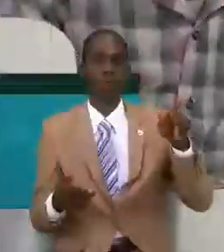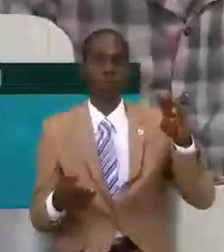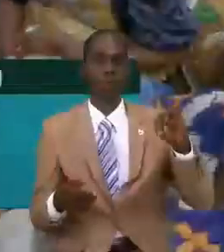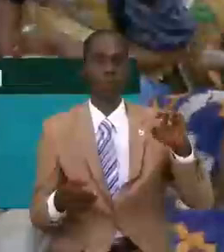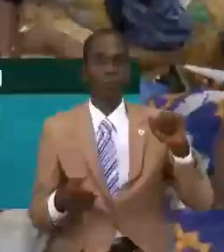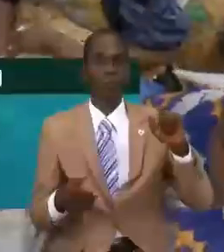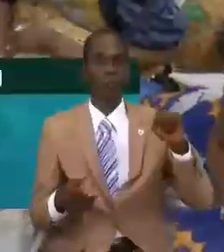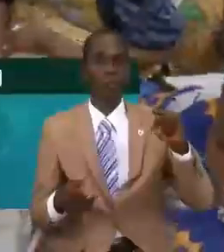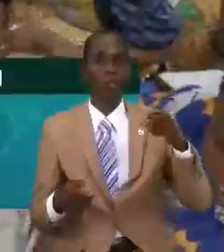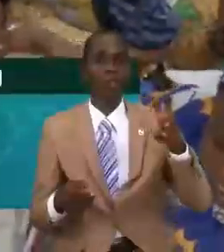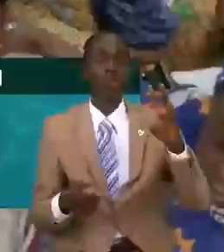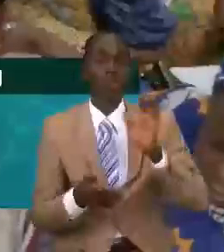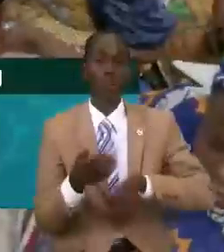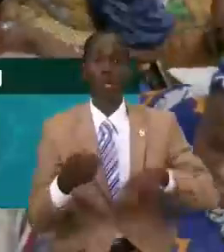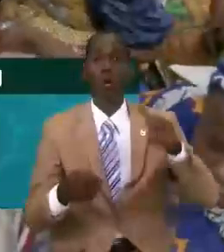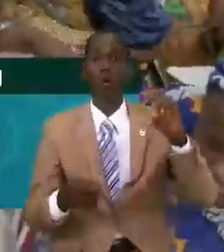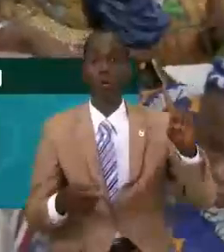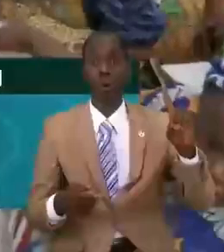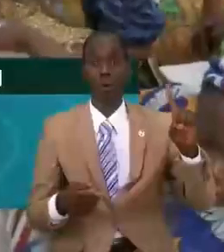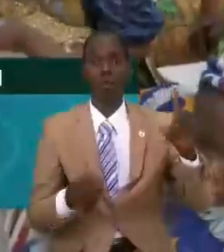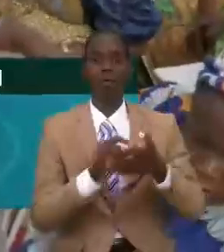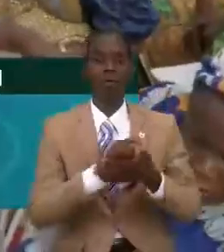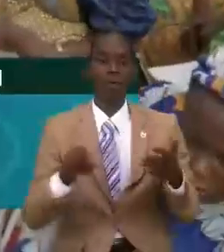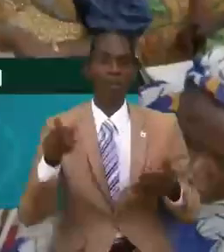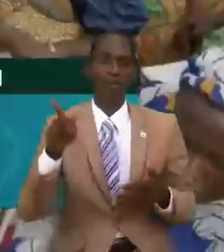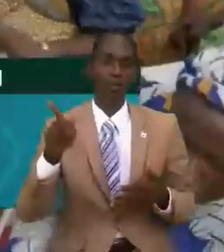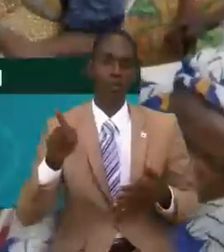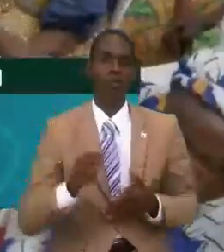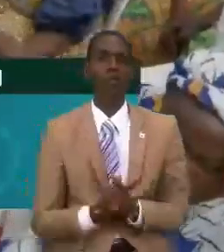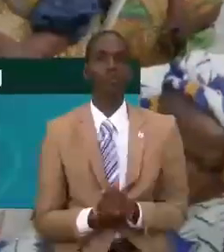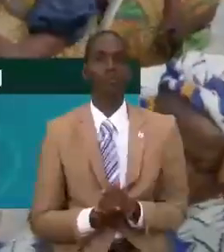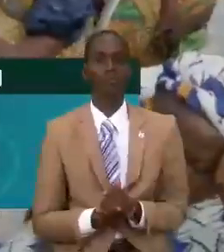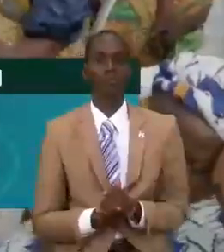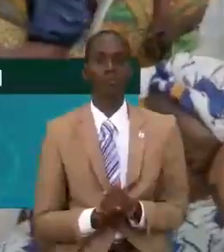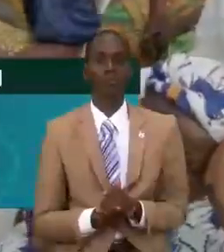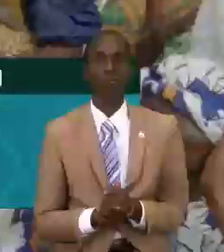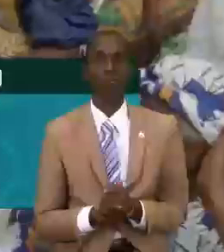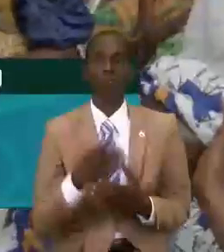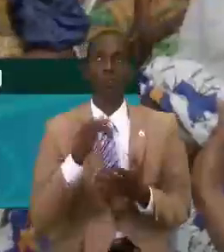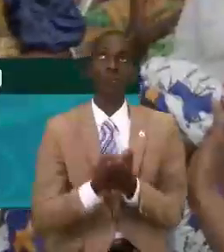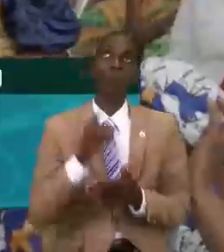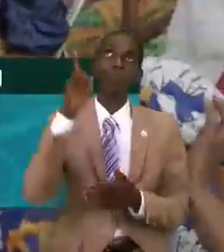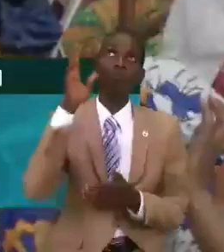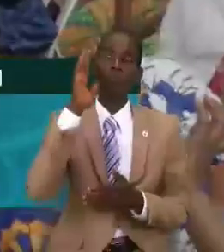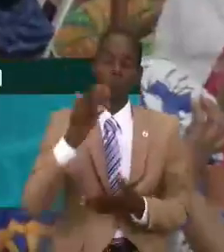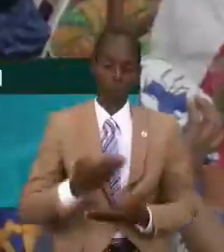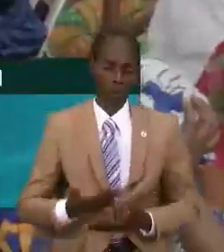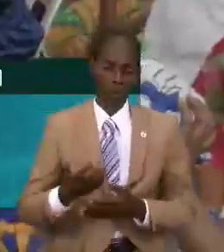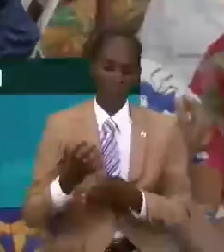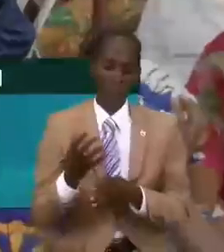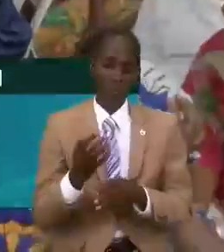verse 21, it says, and she shall bring forth a son, and thou